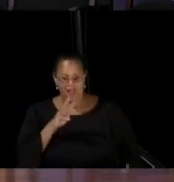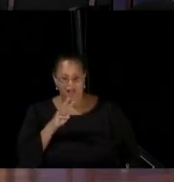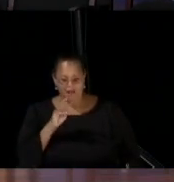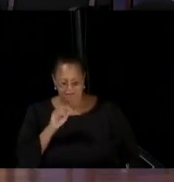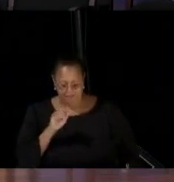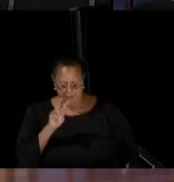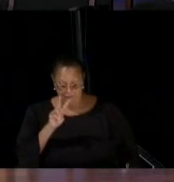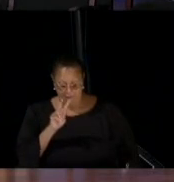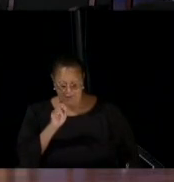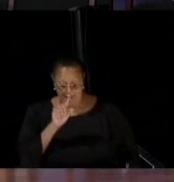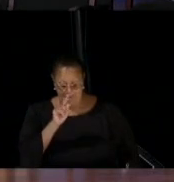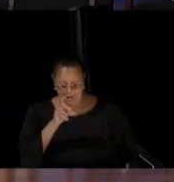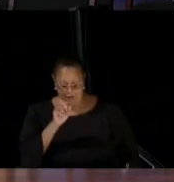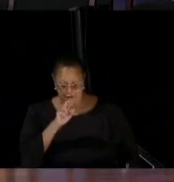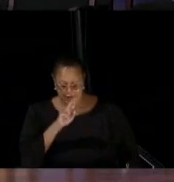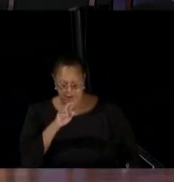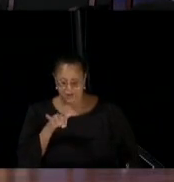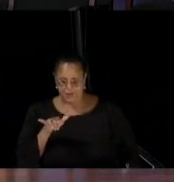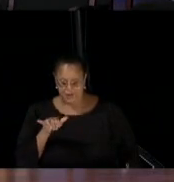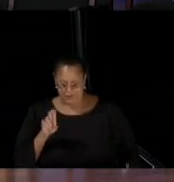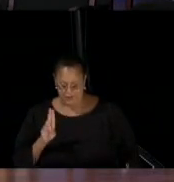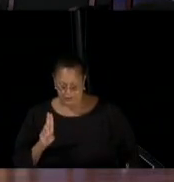Valerie Yu.